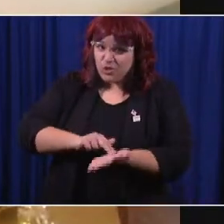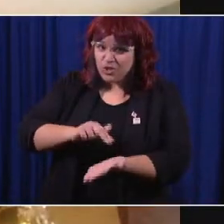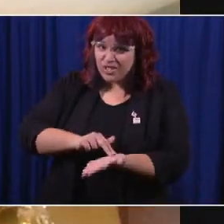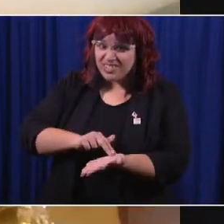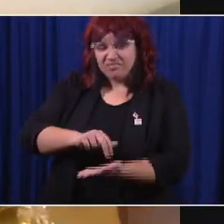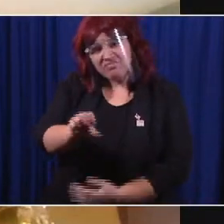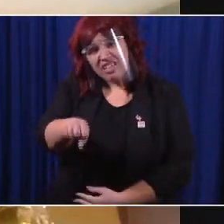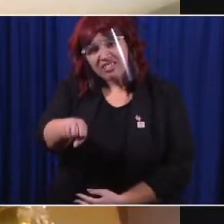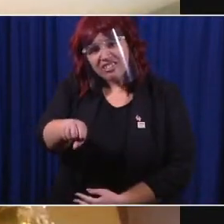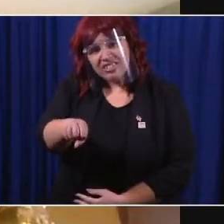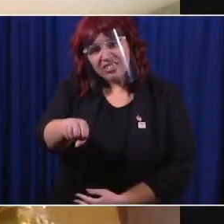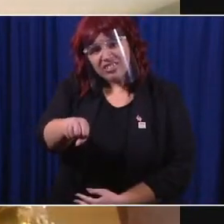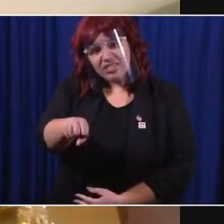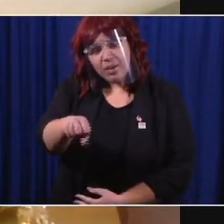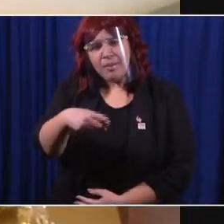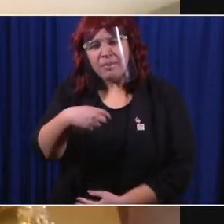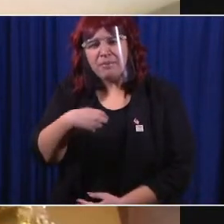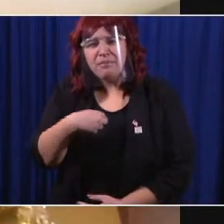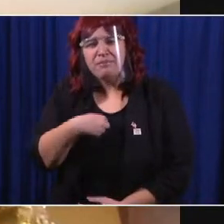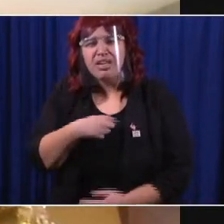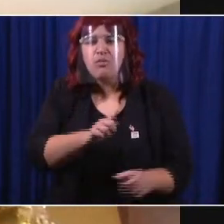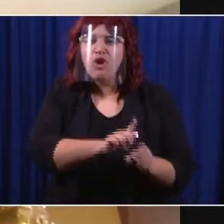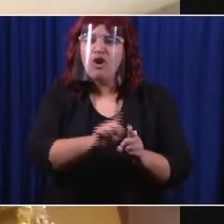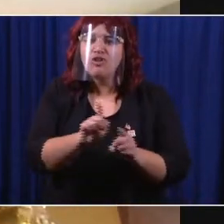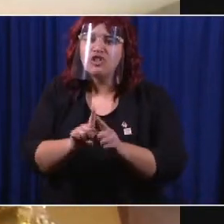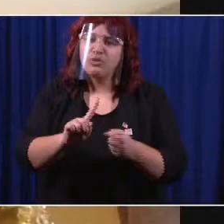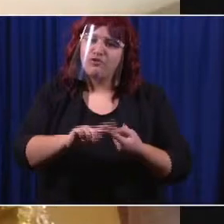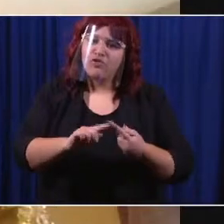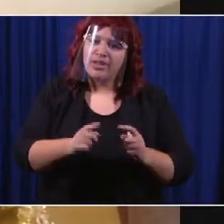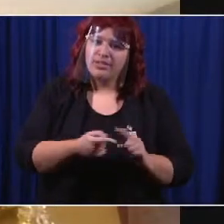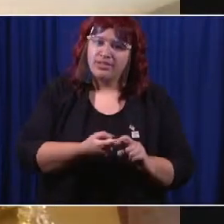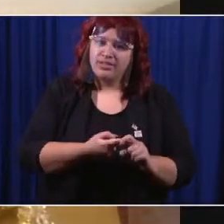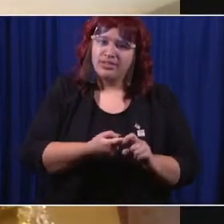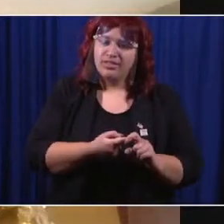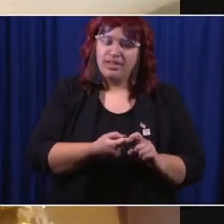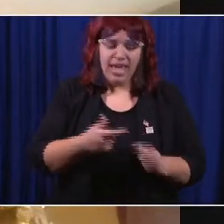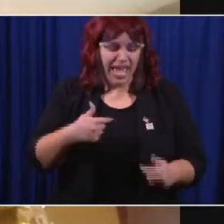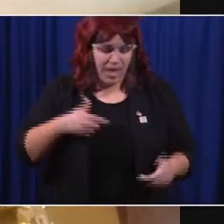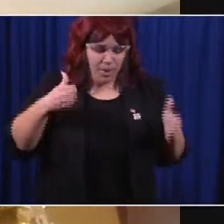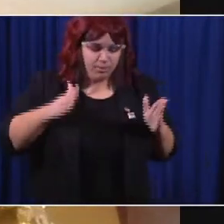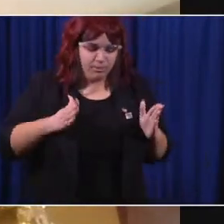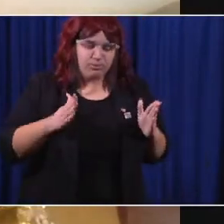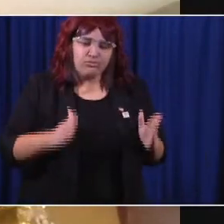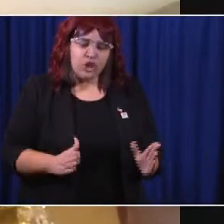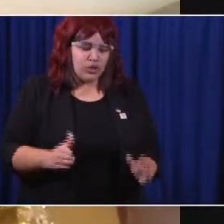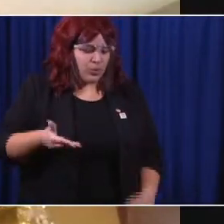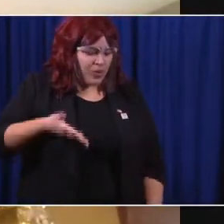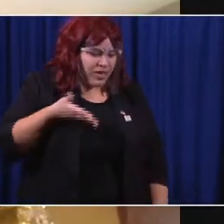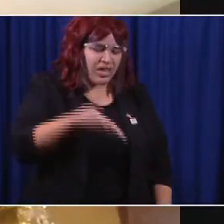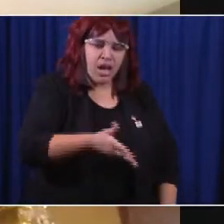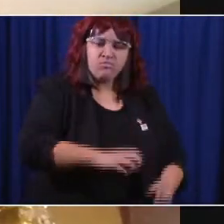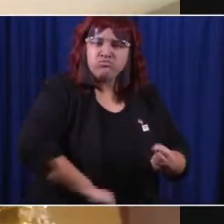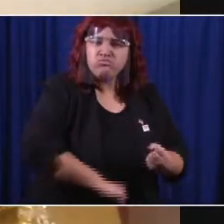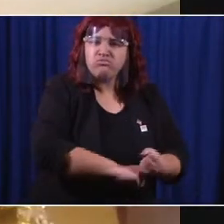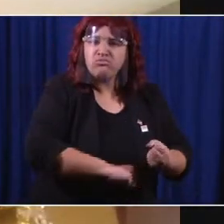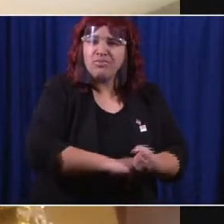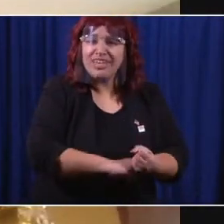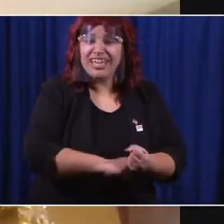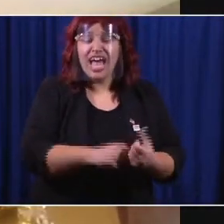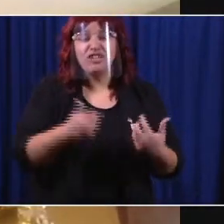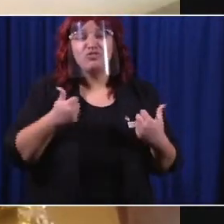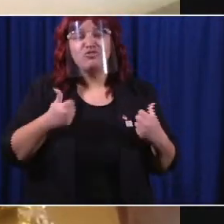friend and I'm a companion, and I try to be in the place of as a loved one. I'm